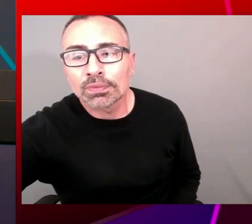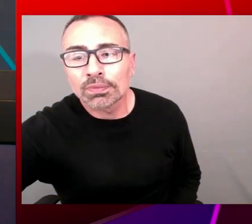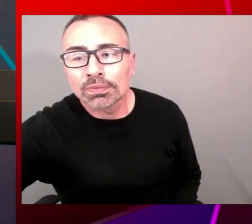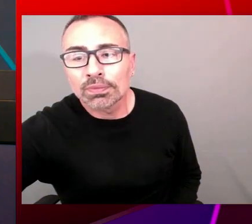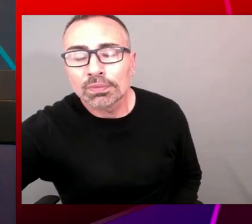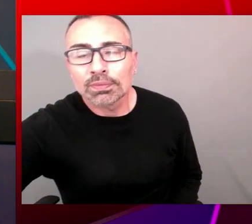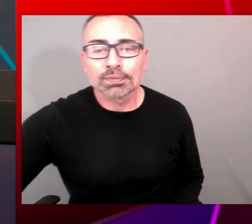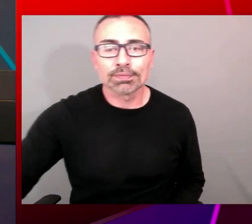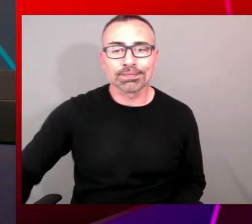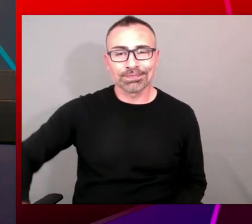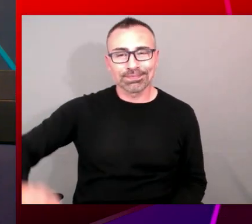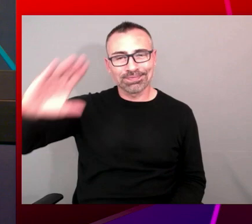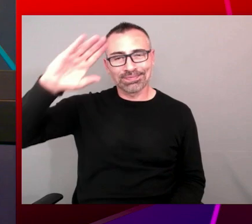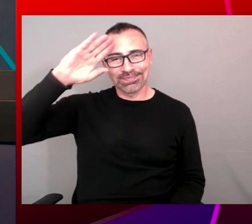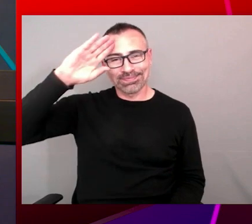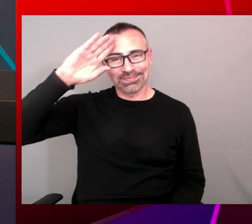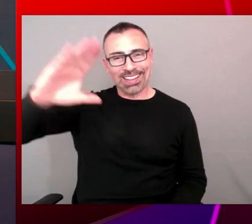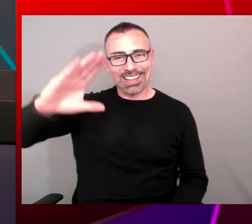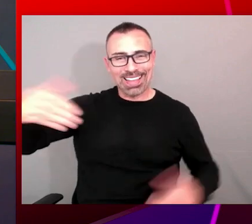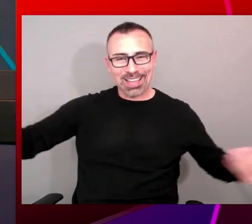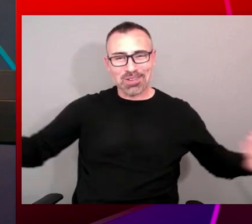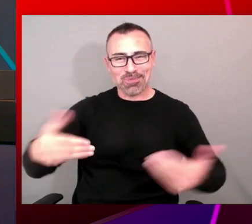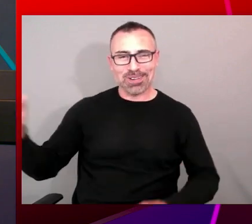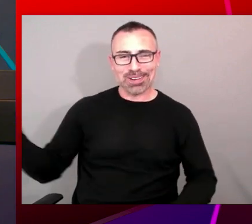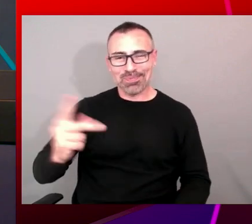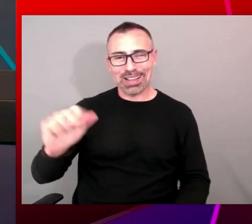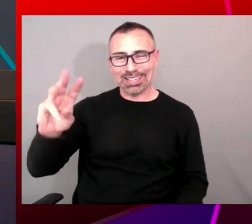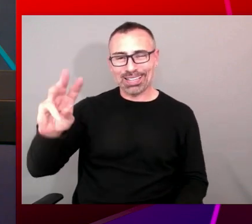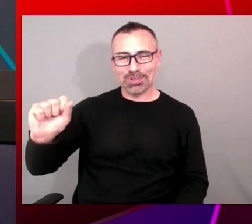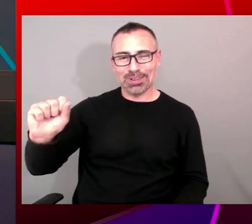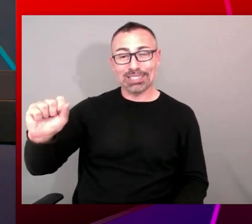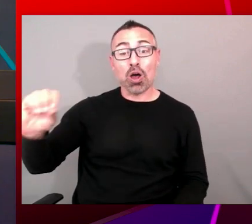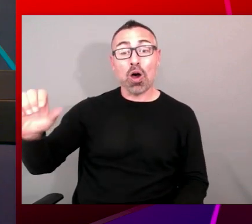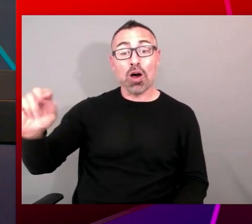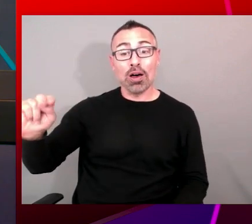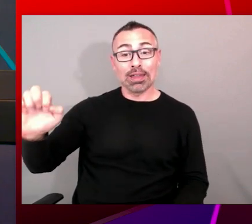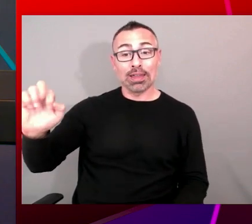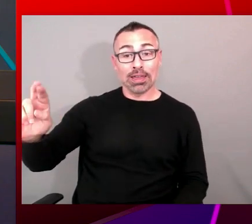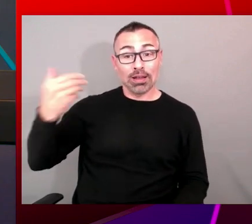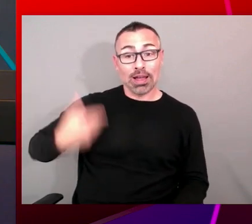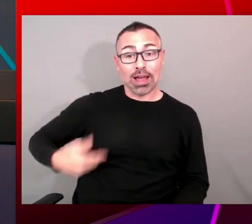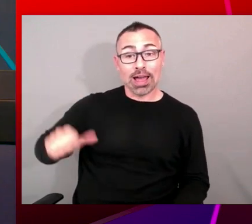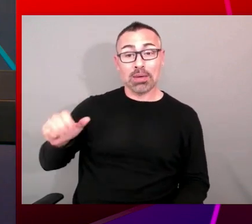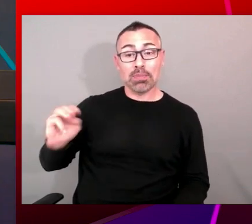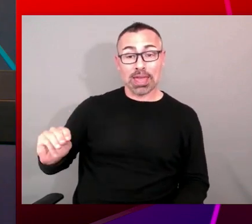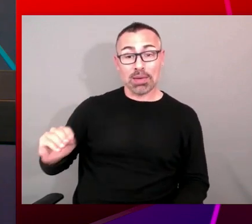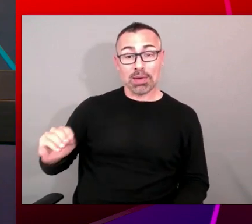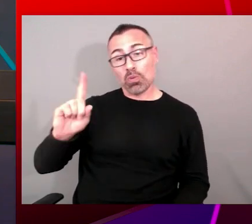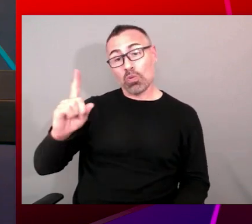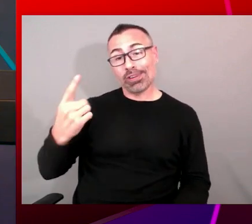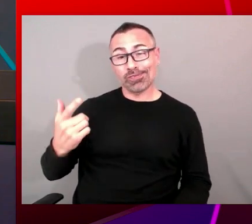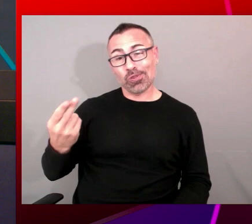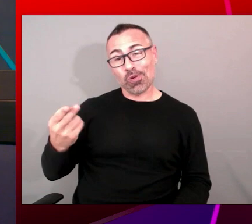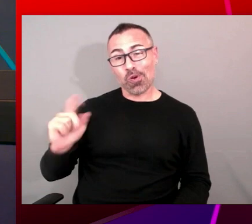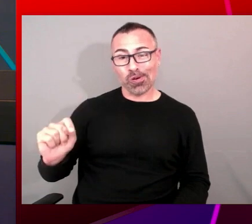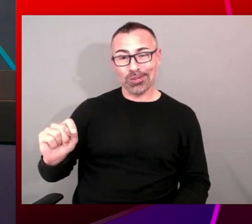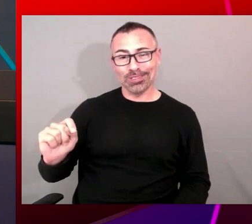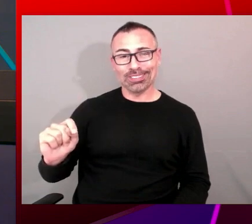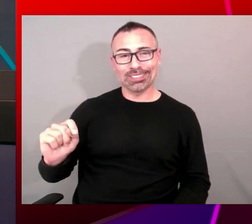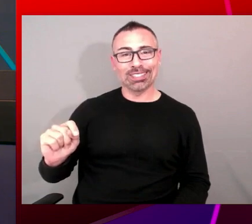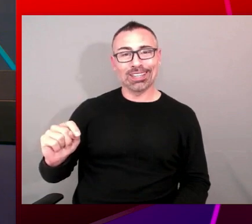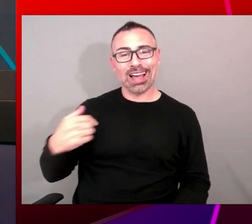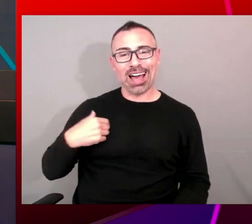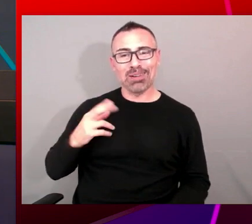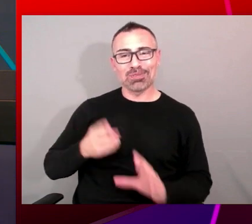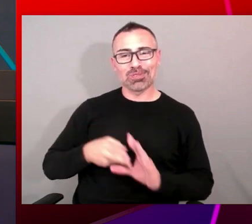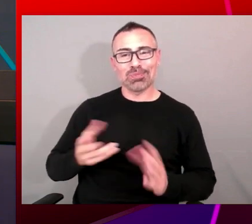everybody. Welcome back to AWS On Air. I am A.M. Grabelny, one of your hosts for AWS On Air, joined by... I'm still here, Steve Roberts.